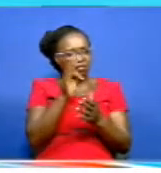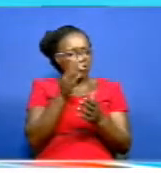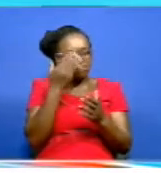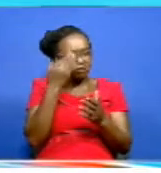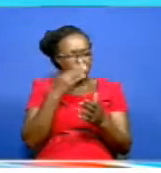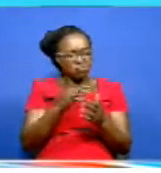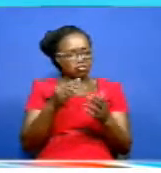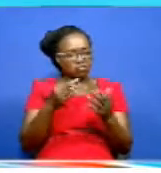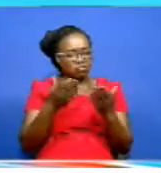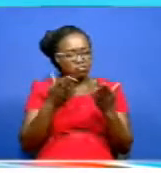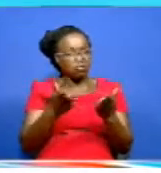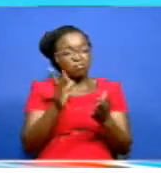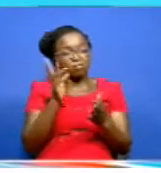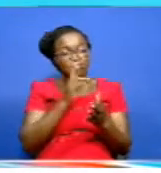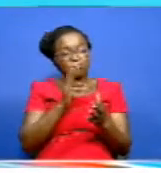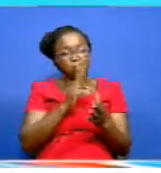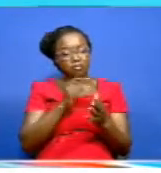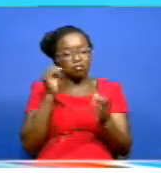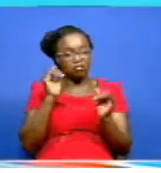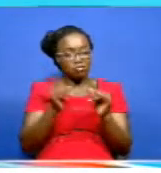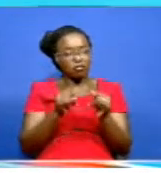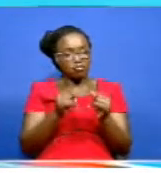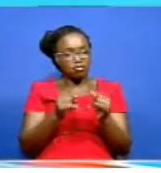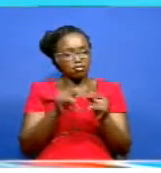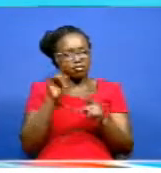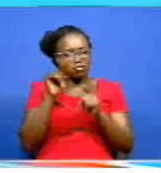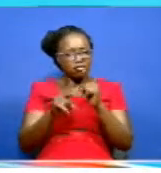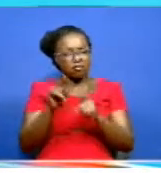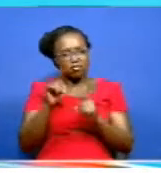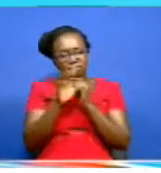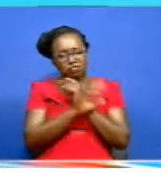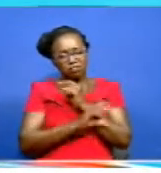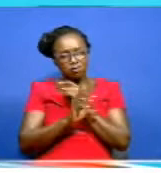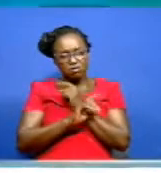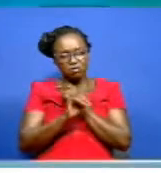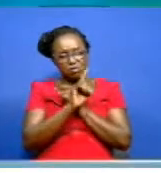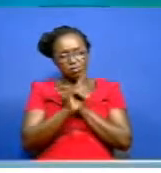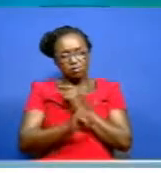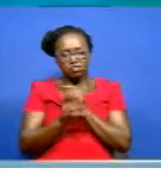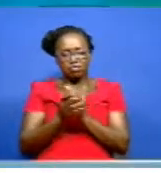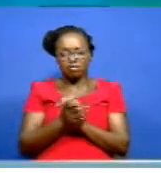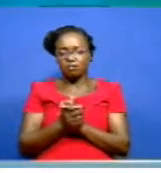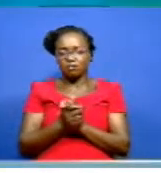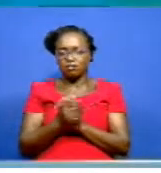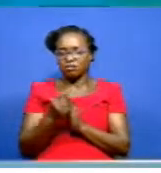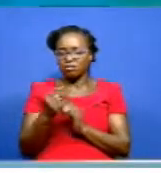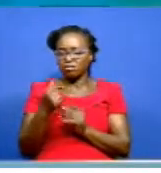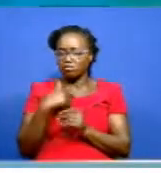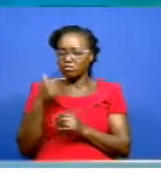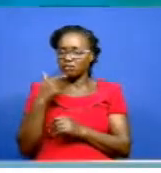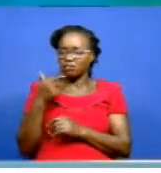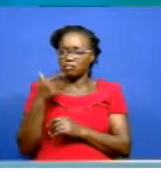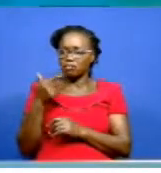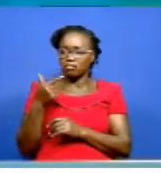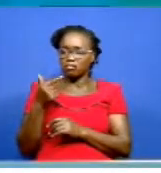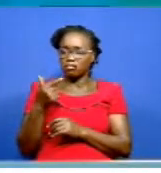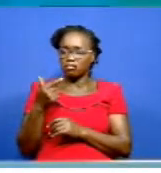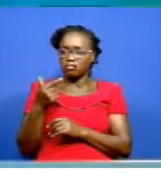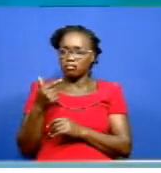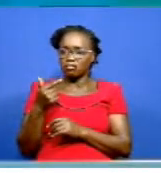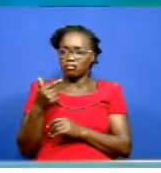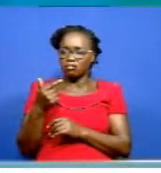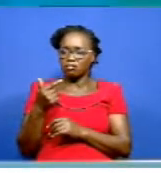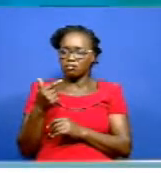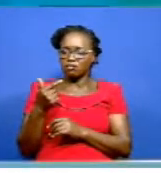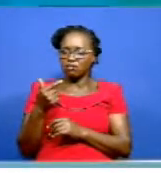course we have the risk of new variants in the country. So what I'd say is that